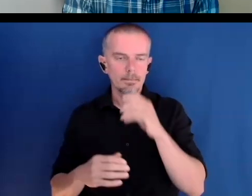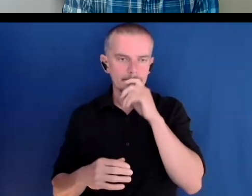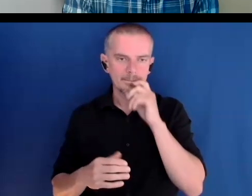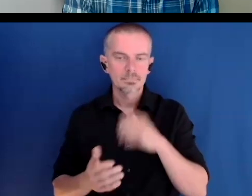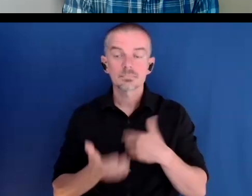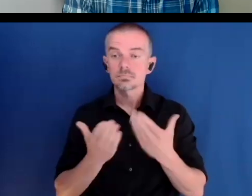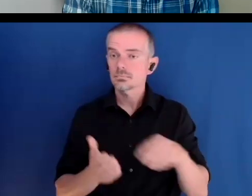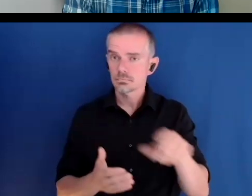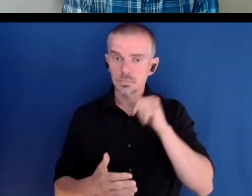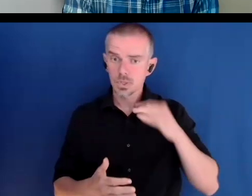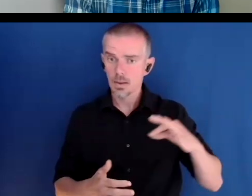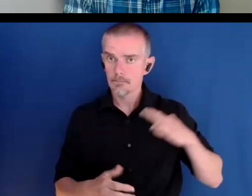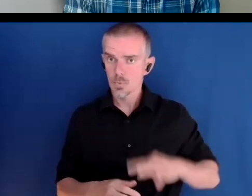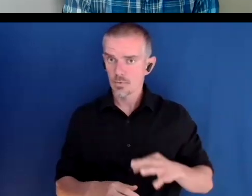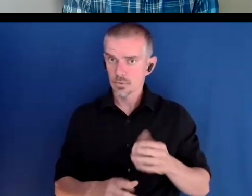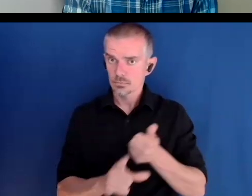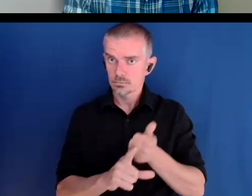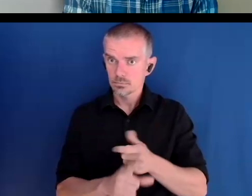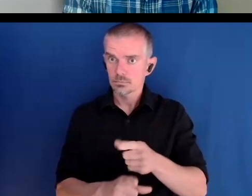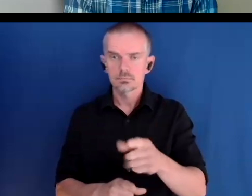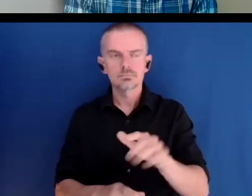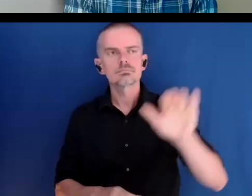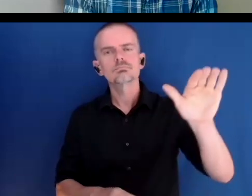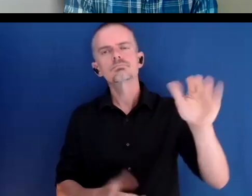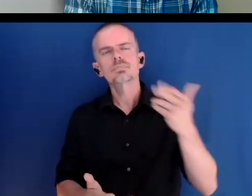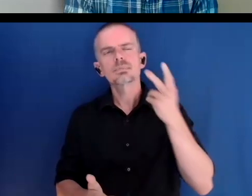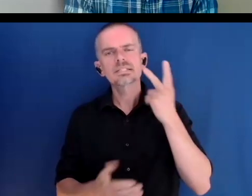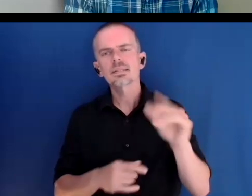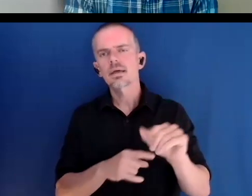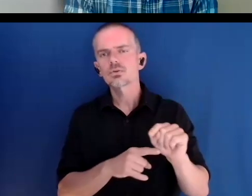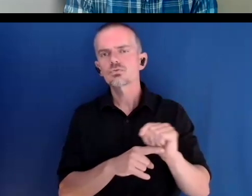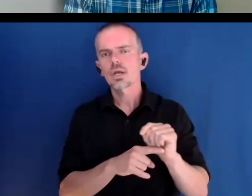in the nonprofit community, ask for that kind of